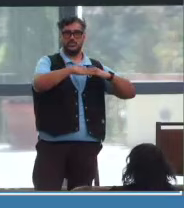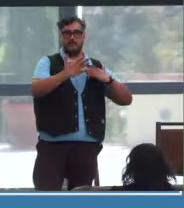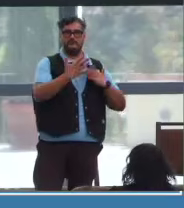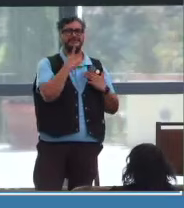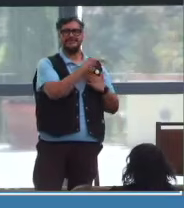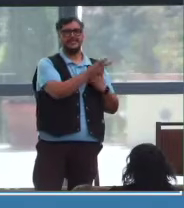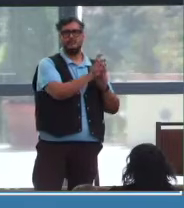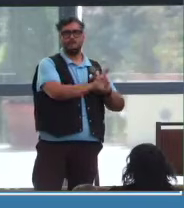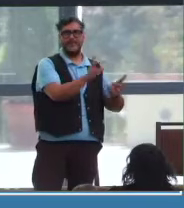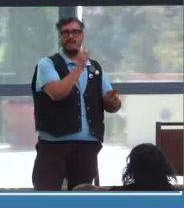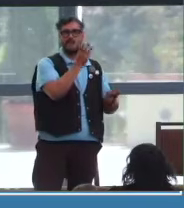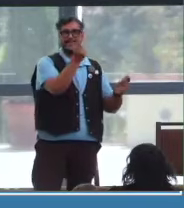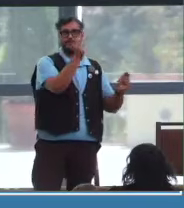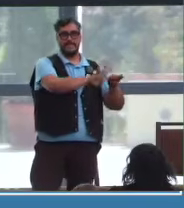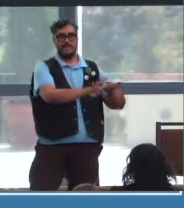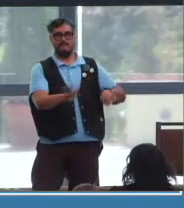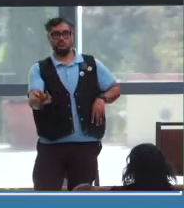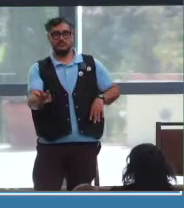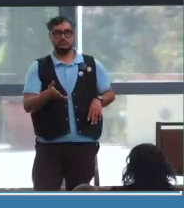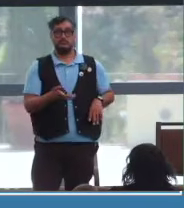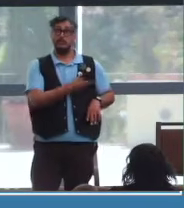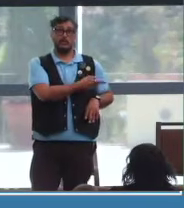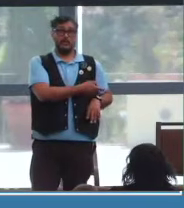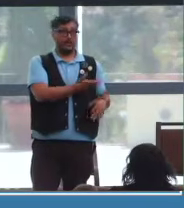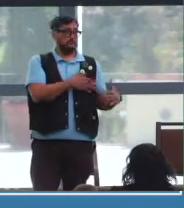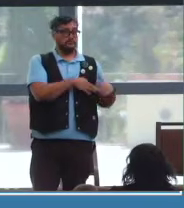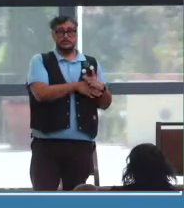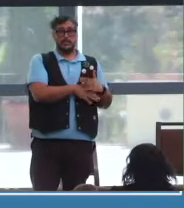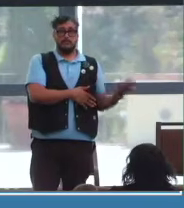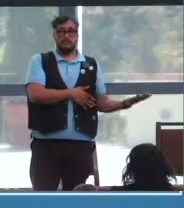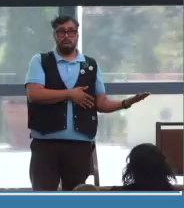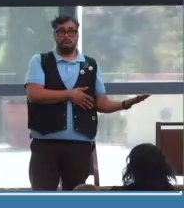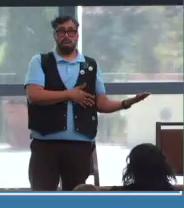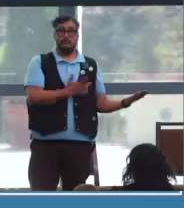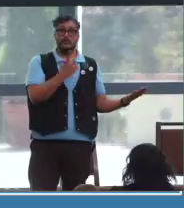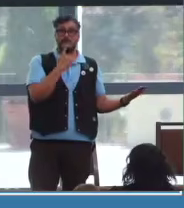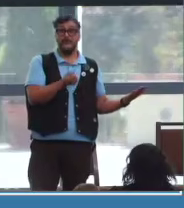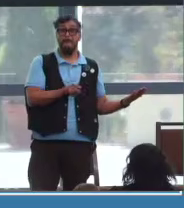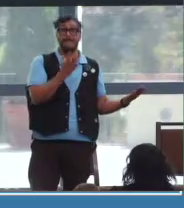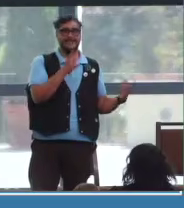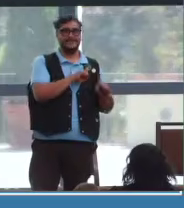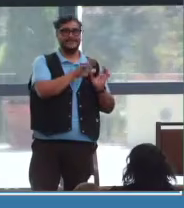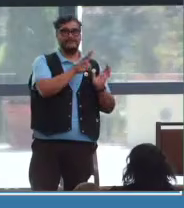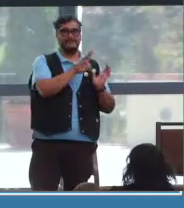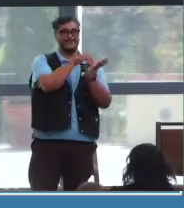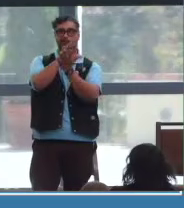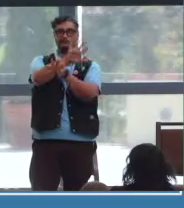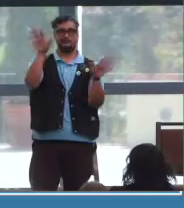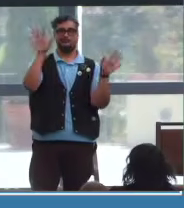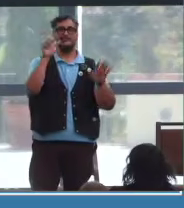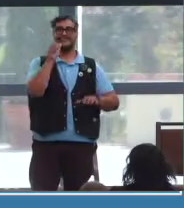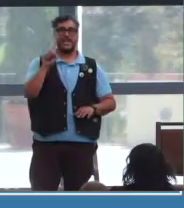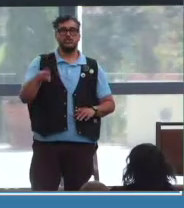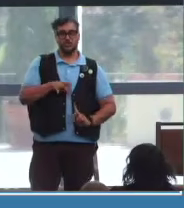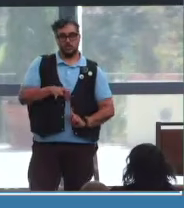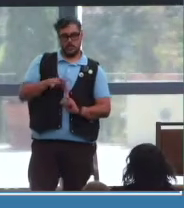And this makes them accessible to many different centers, and it doesn't have to be to